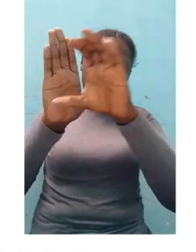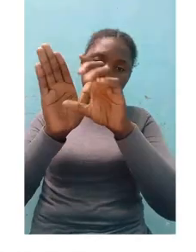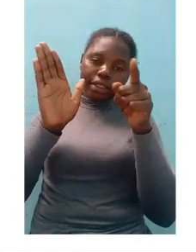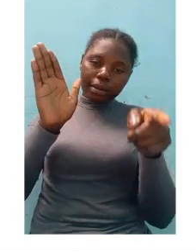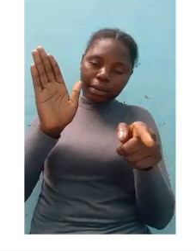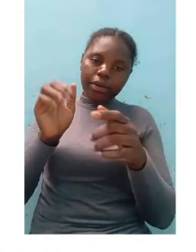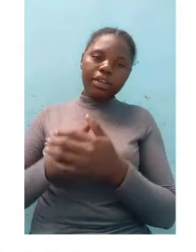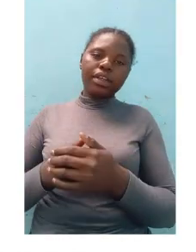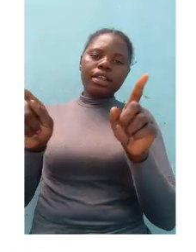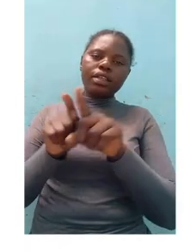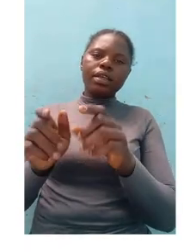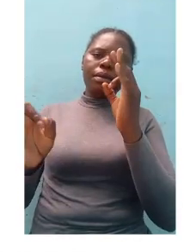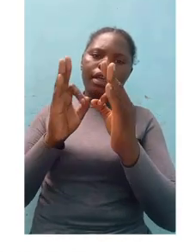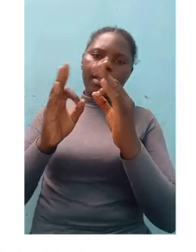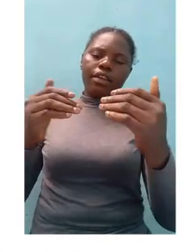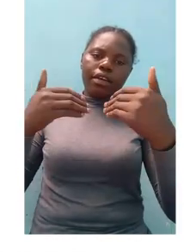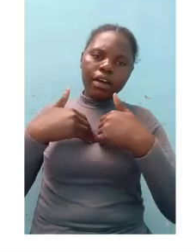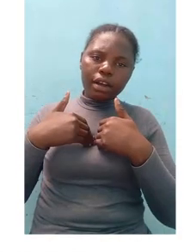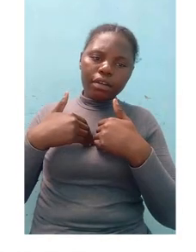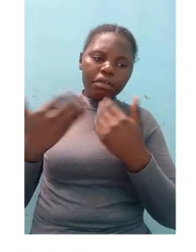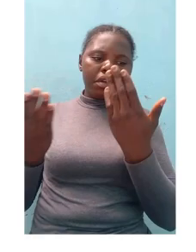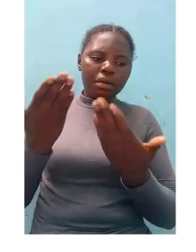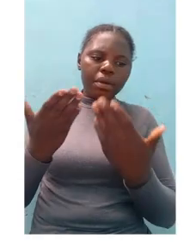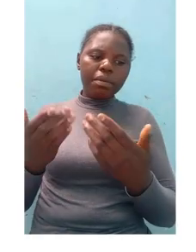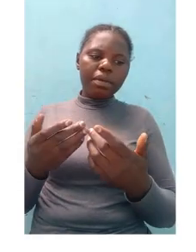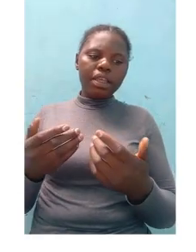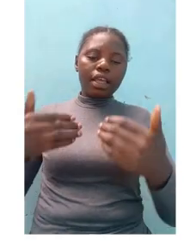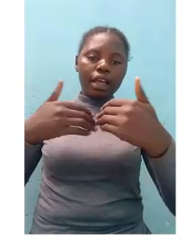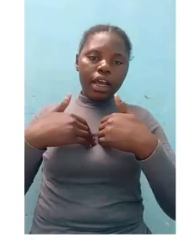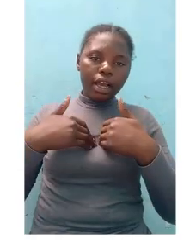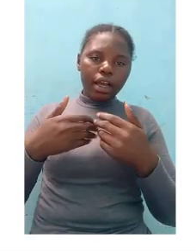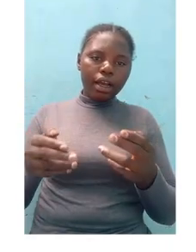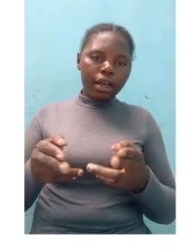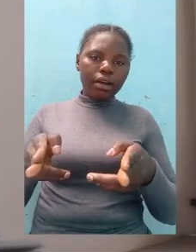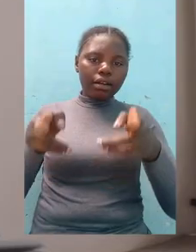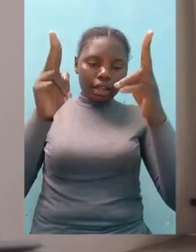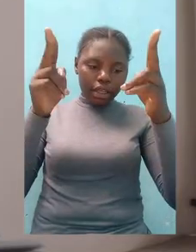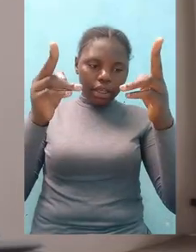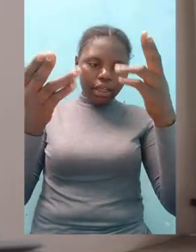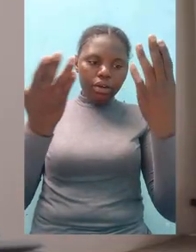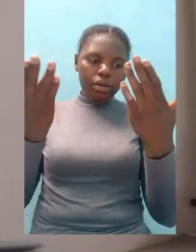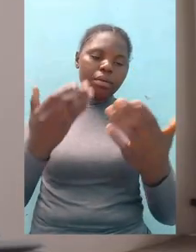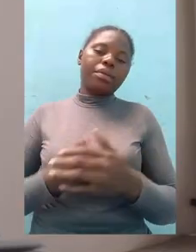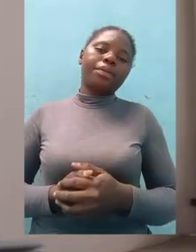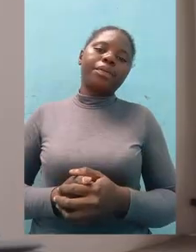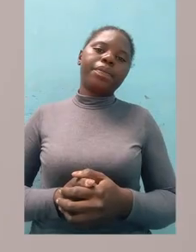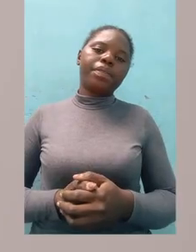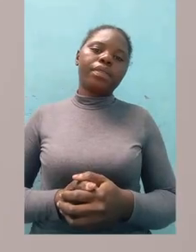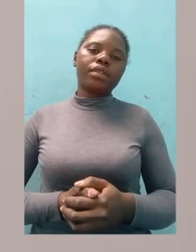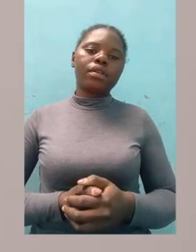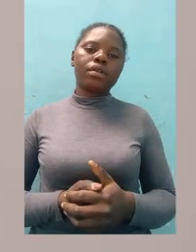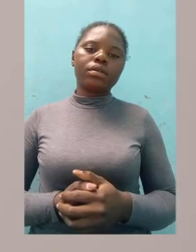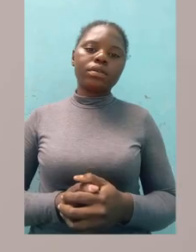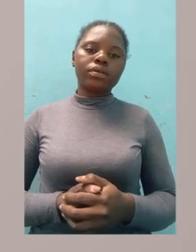is, if it does happen, will it have a minor impact or will it have a really bad impact? So that's a version with no colors.